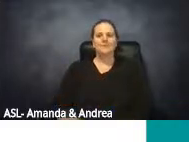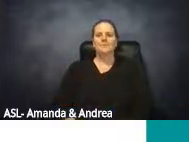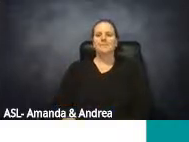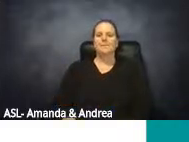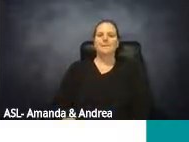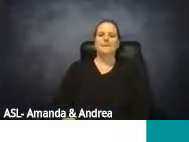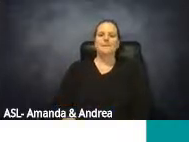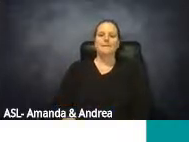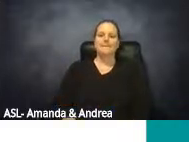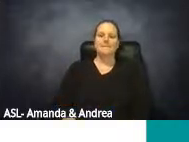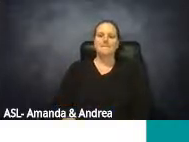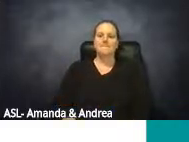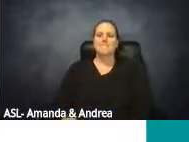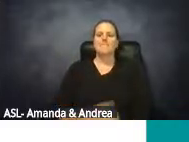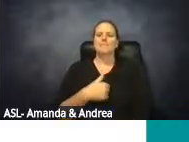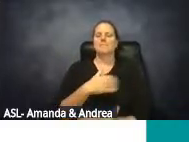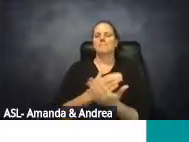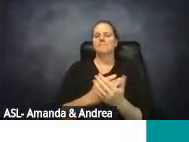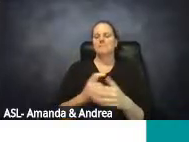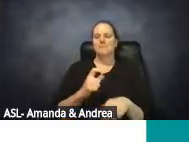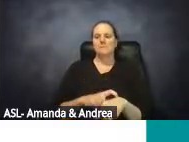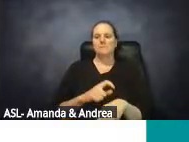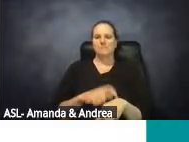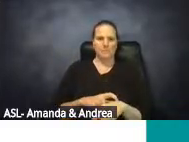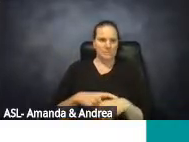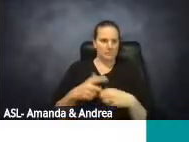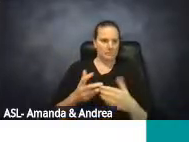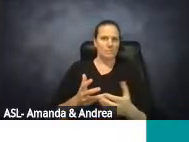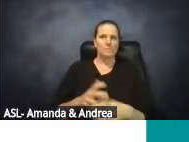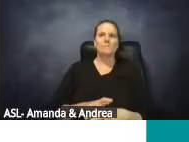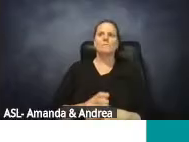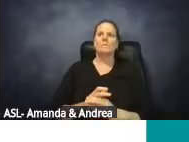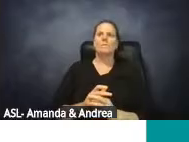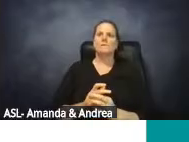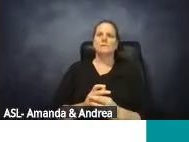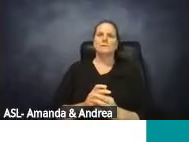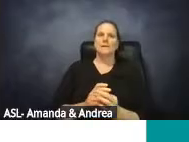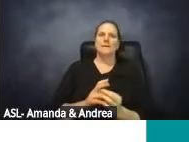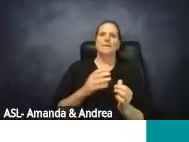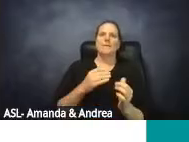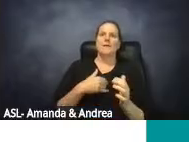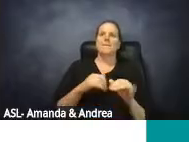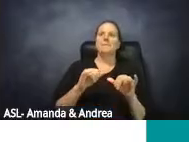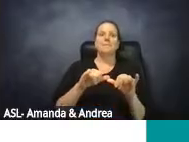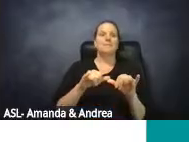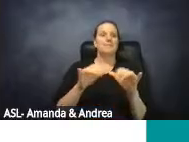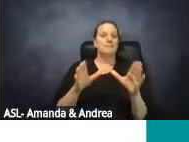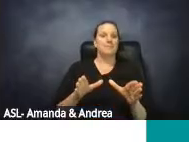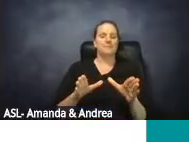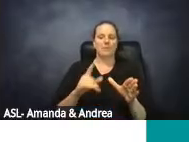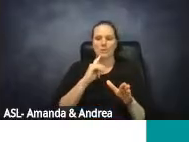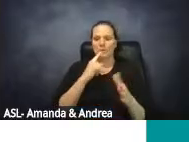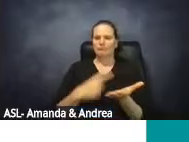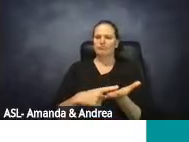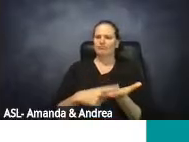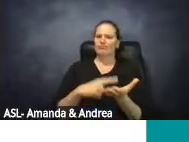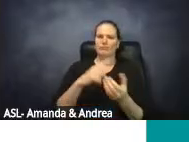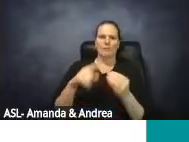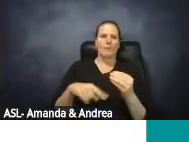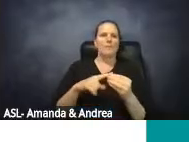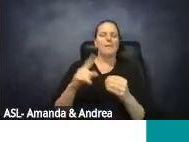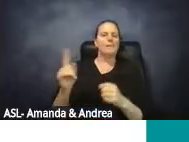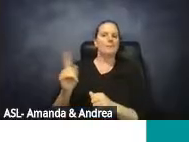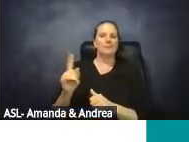there's going to be a section of time where our architect really talks about